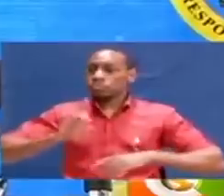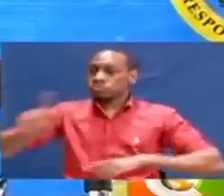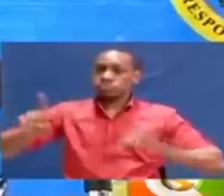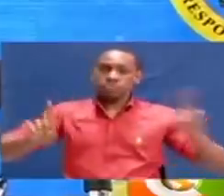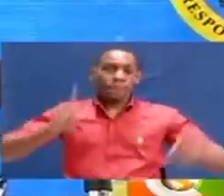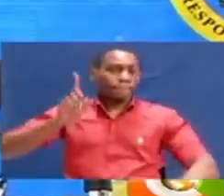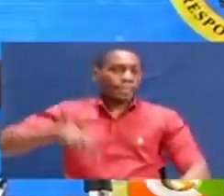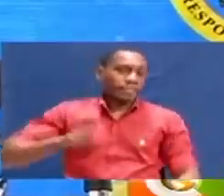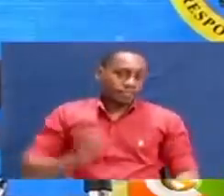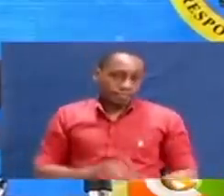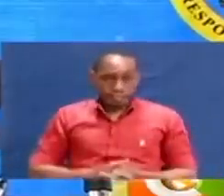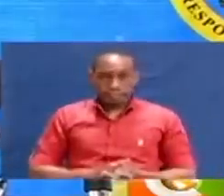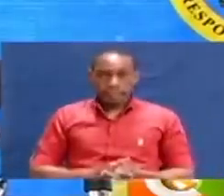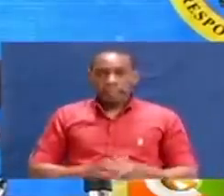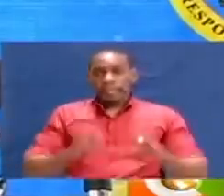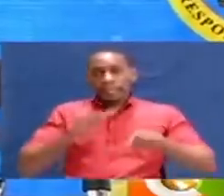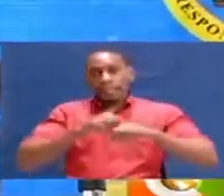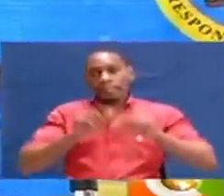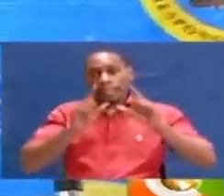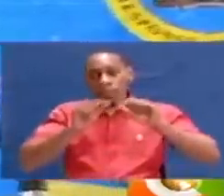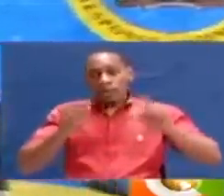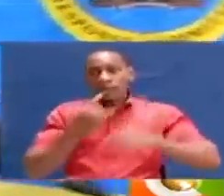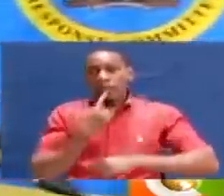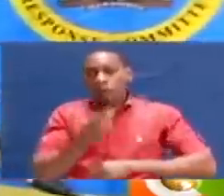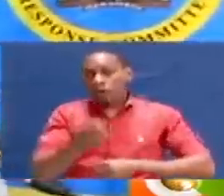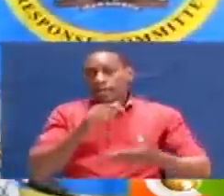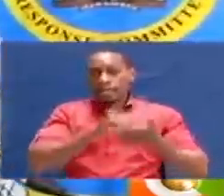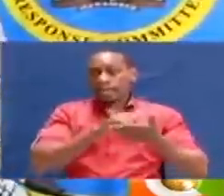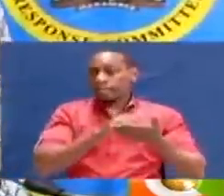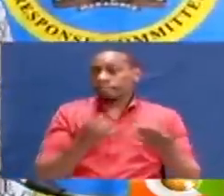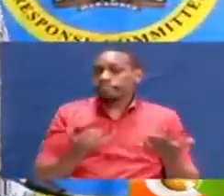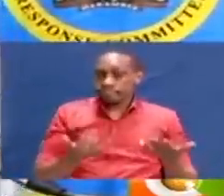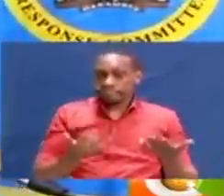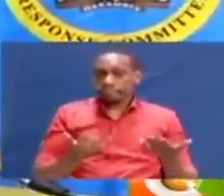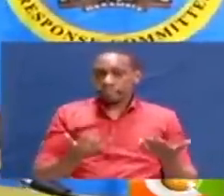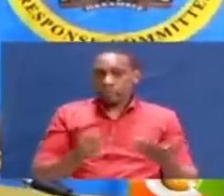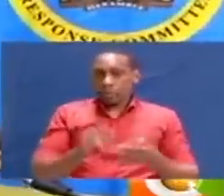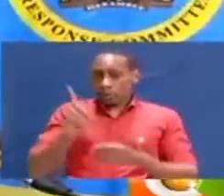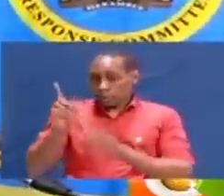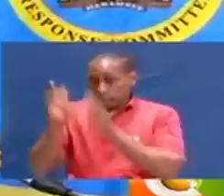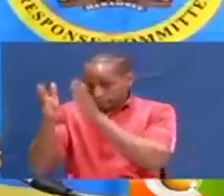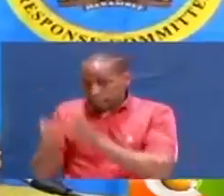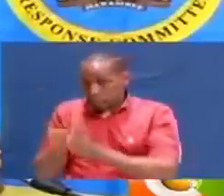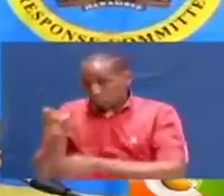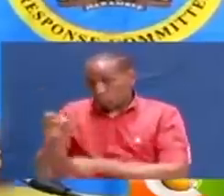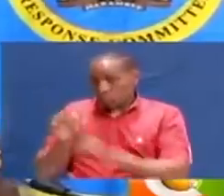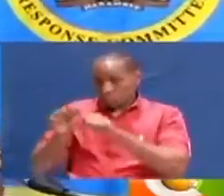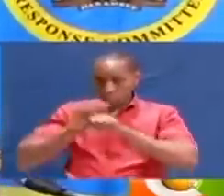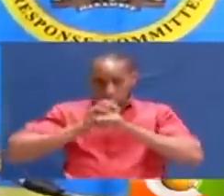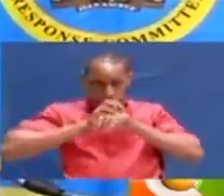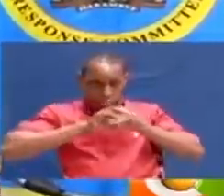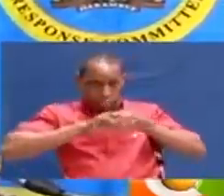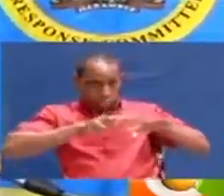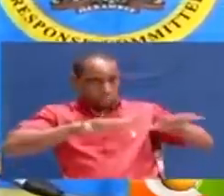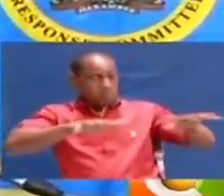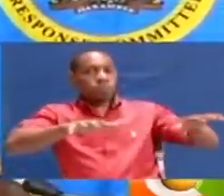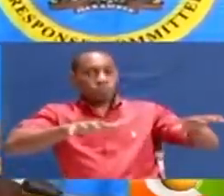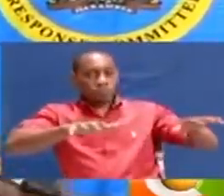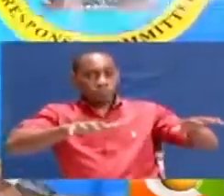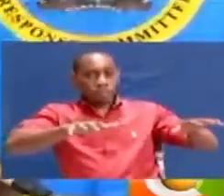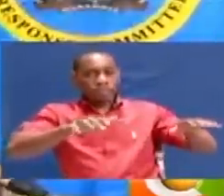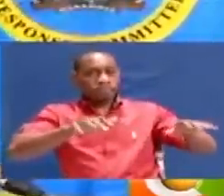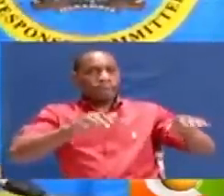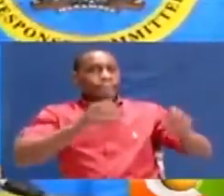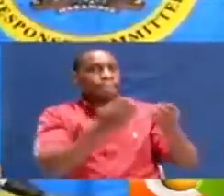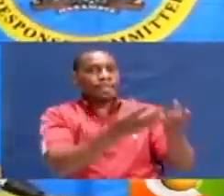distancing, and when we say that one person can transmit to very